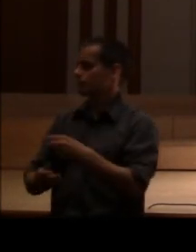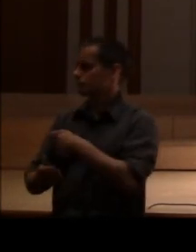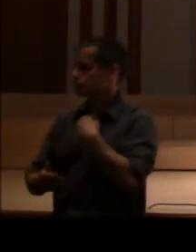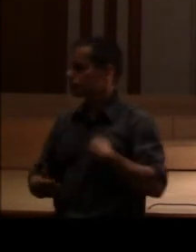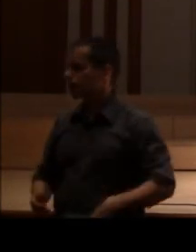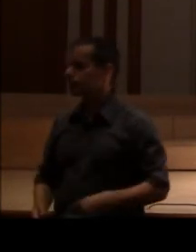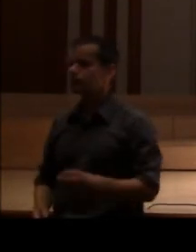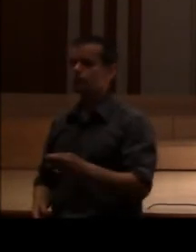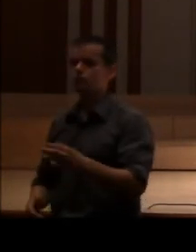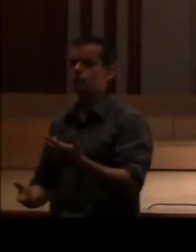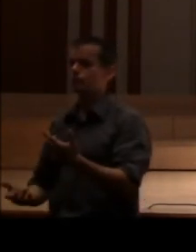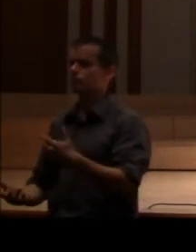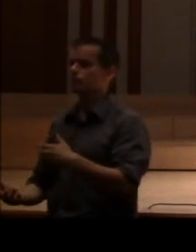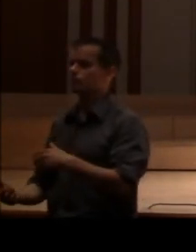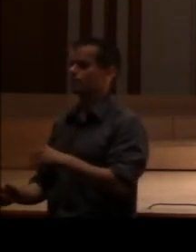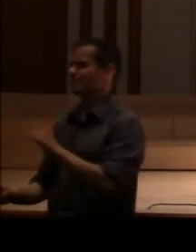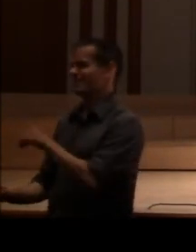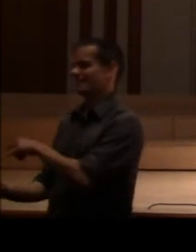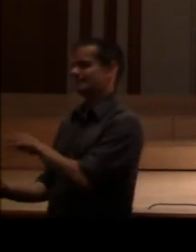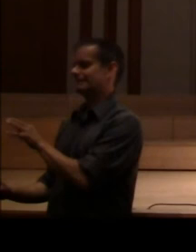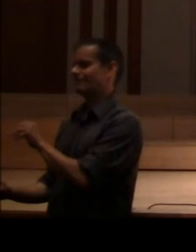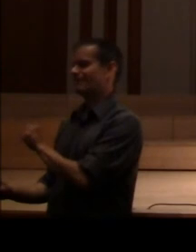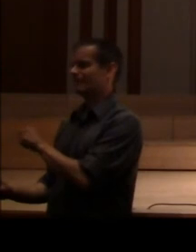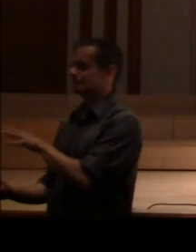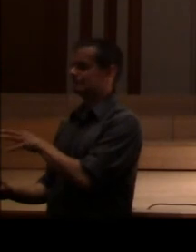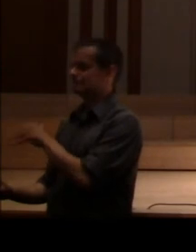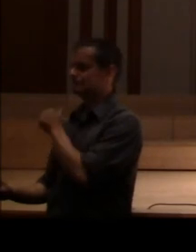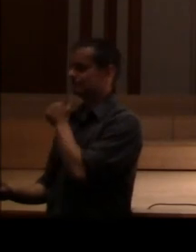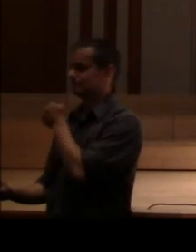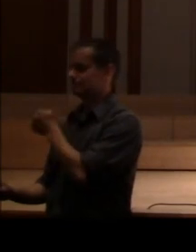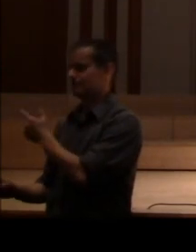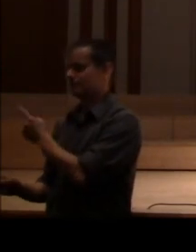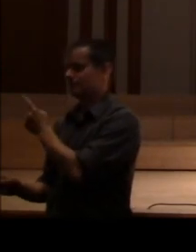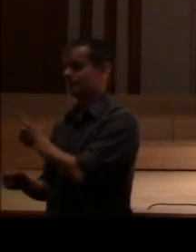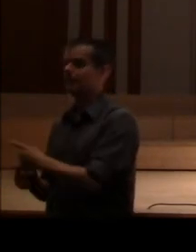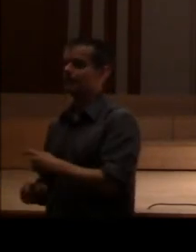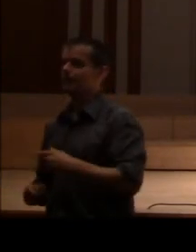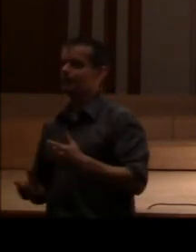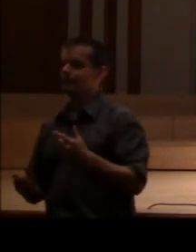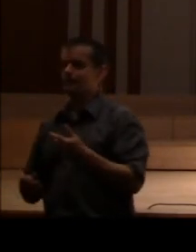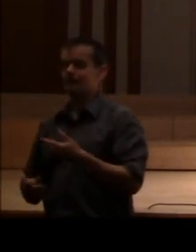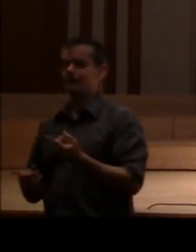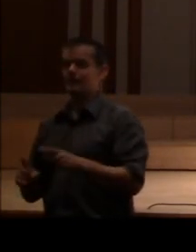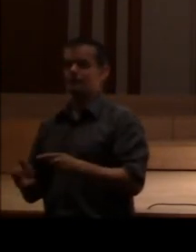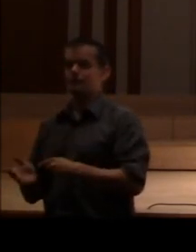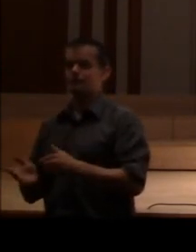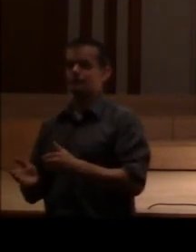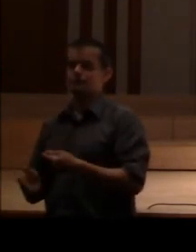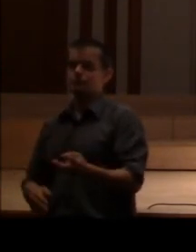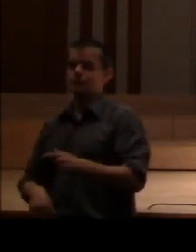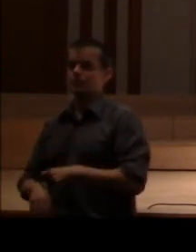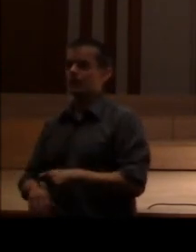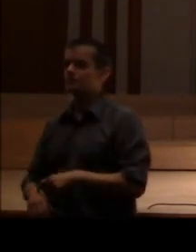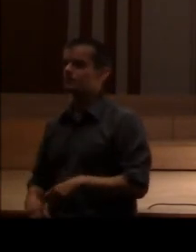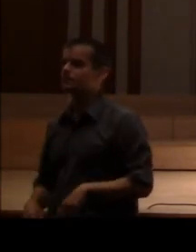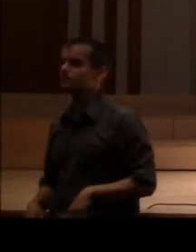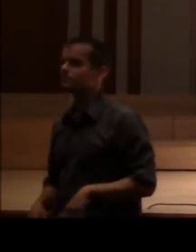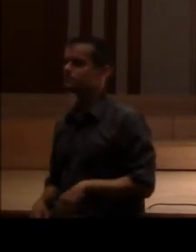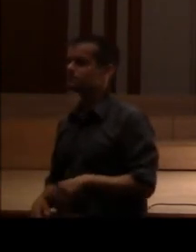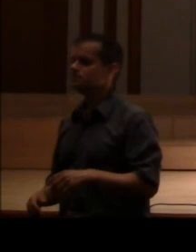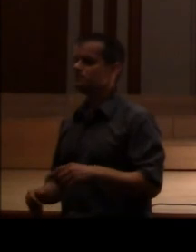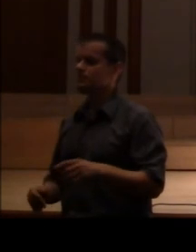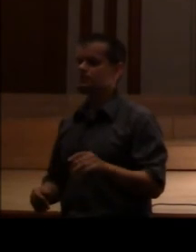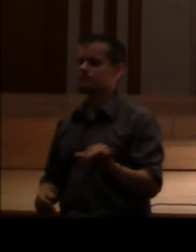you know, this fact is maybe incorrect. Actually, I kind of got that once or twice. It made me more investigative. It made me